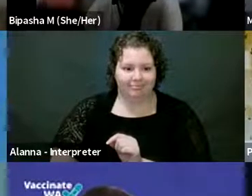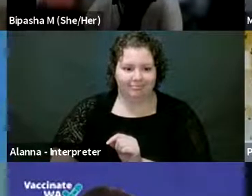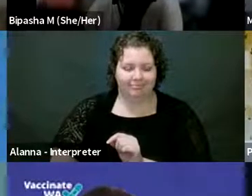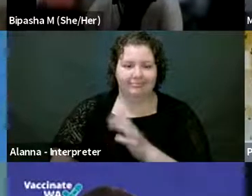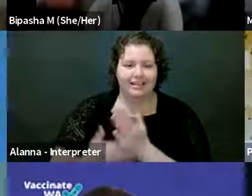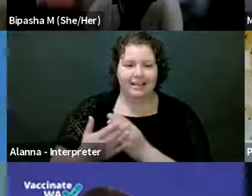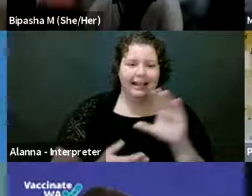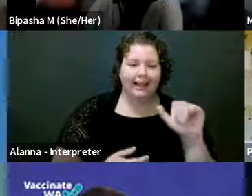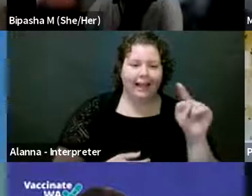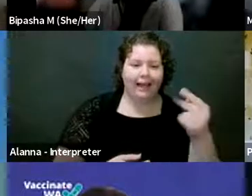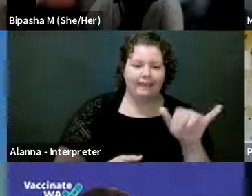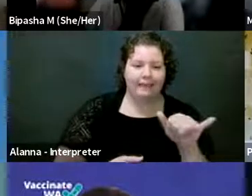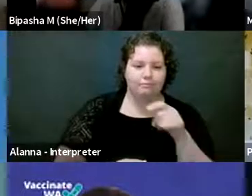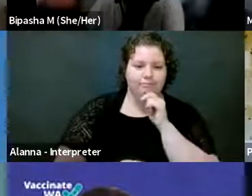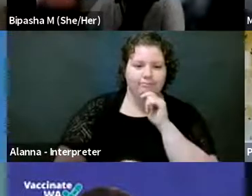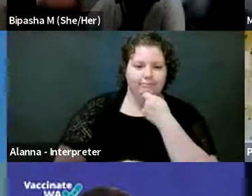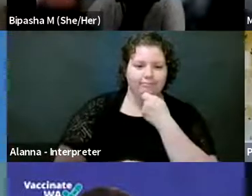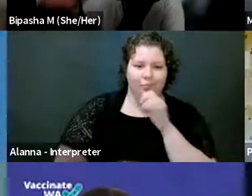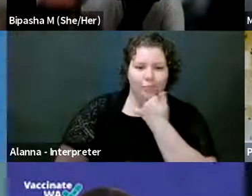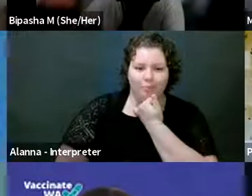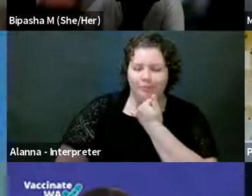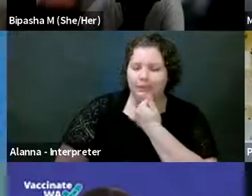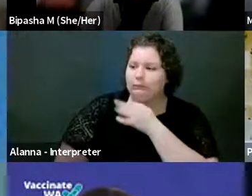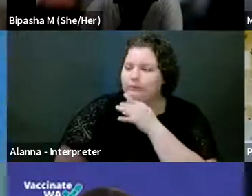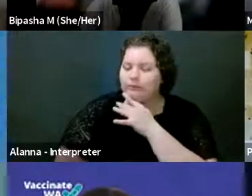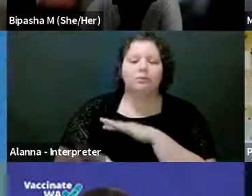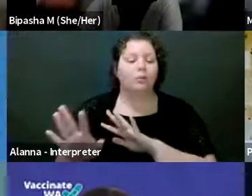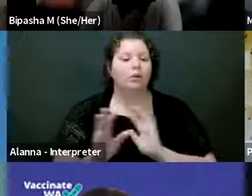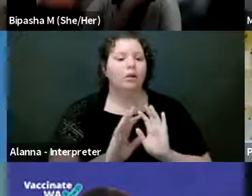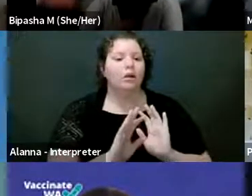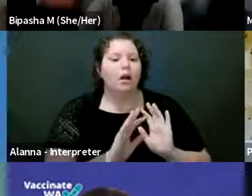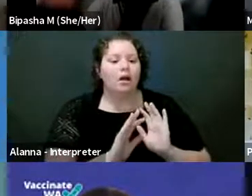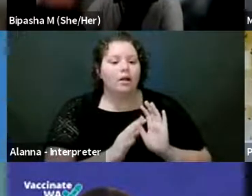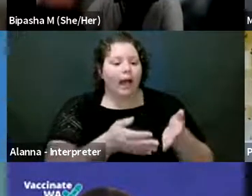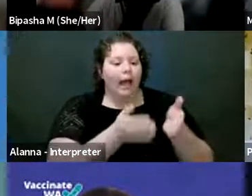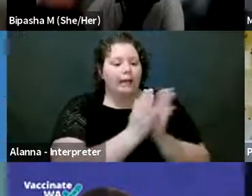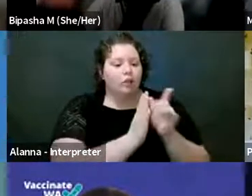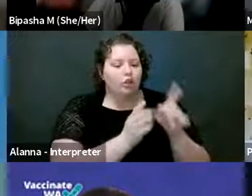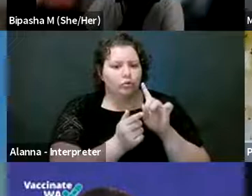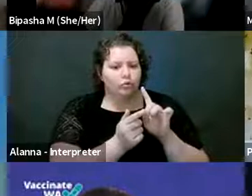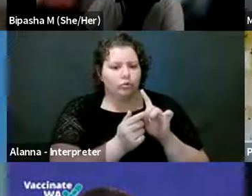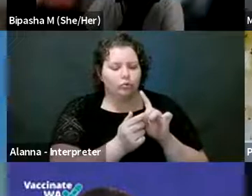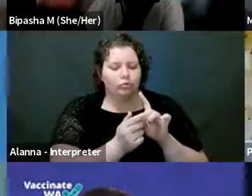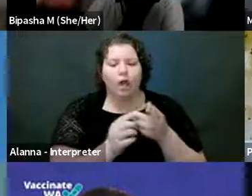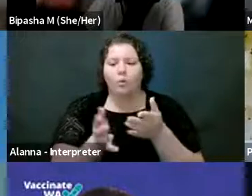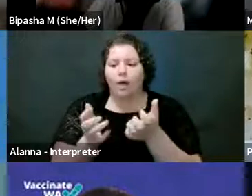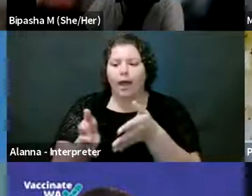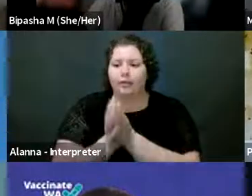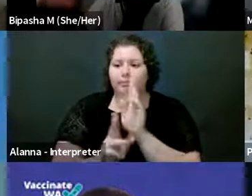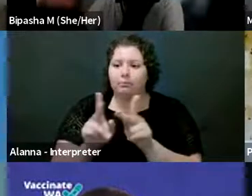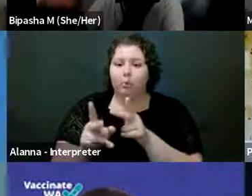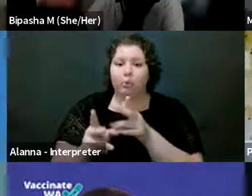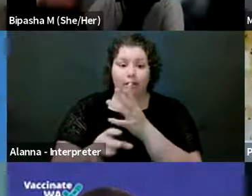Thank you, Kathy. To ask those who receive services their experience of care. As it